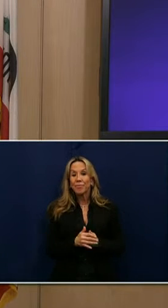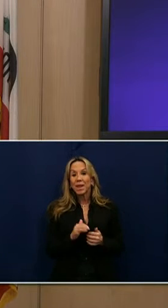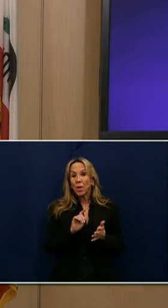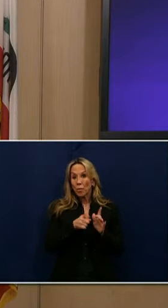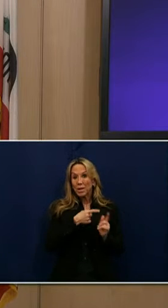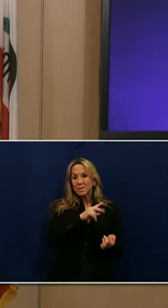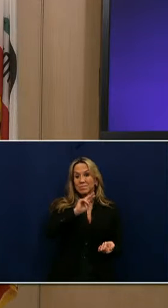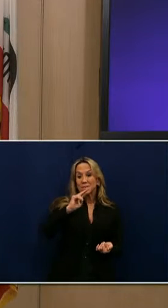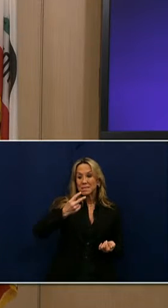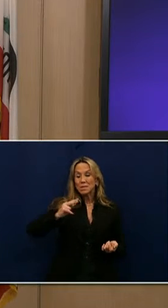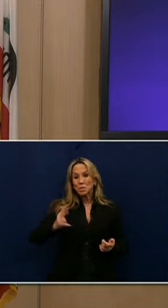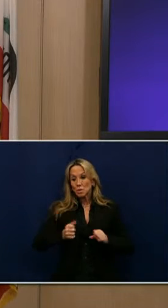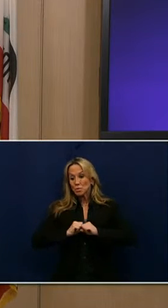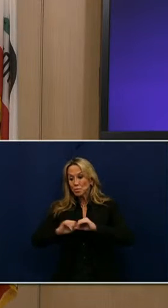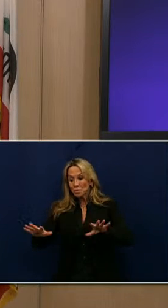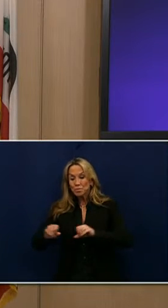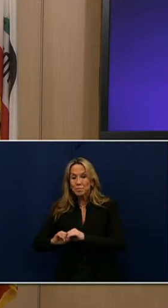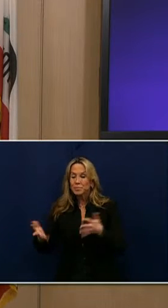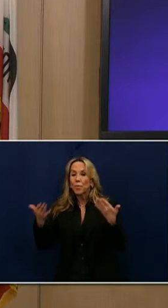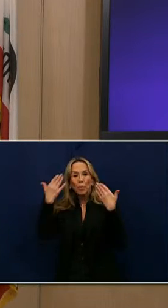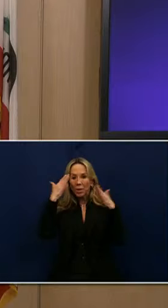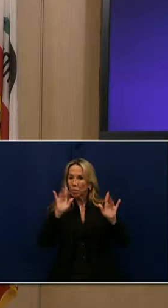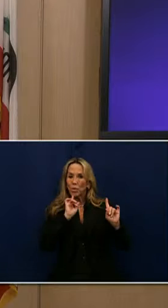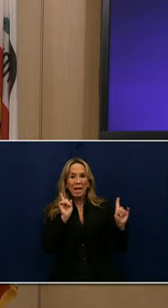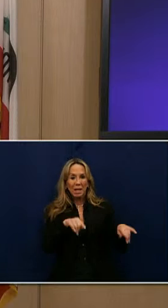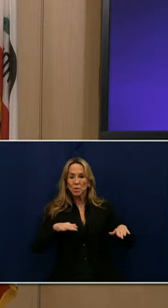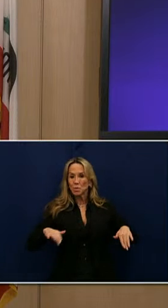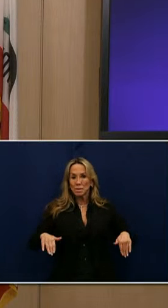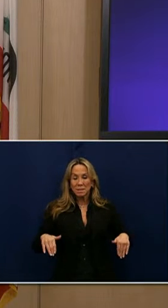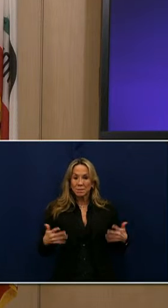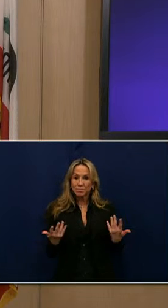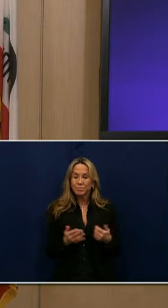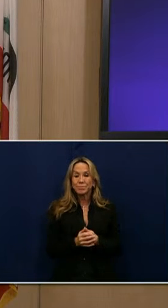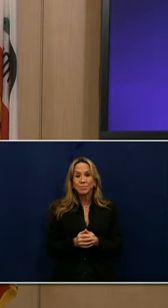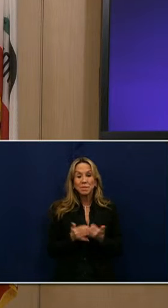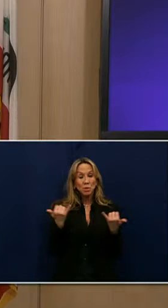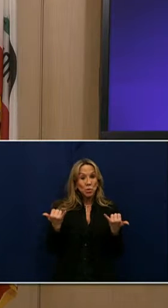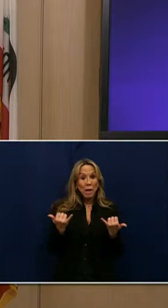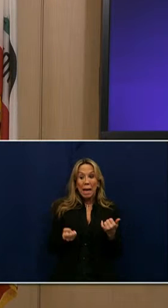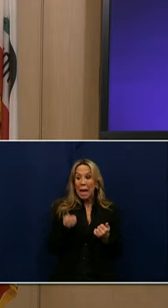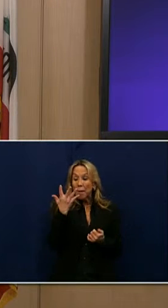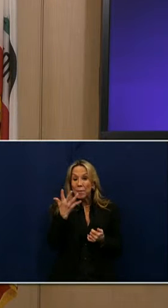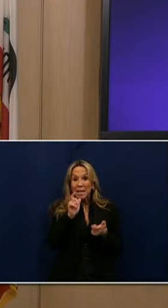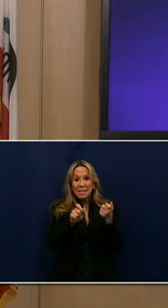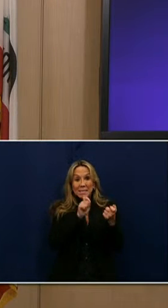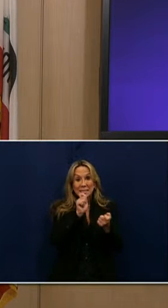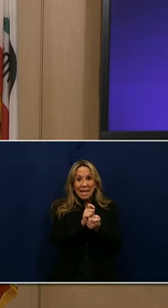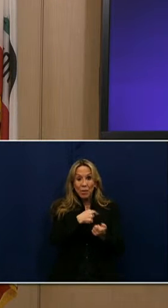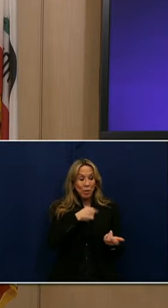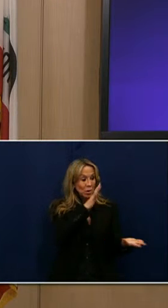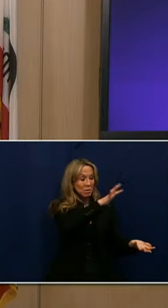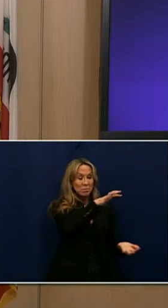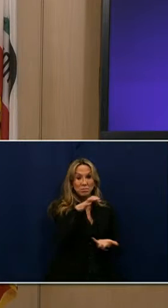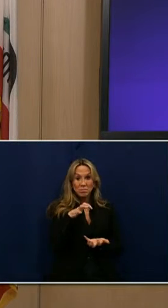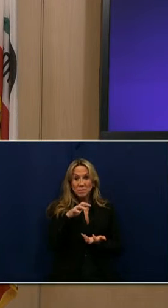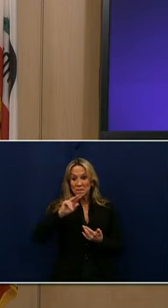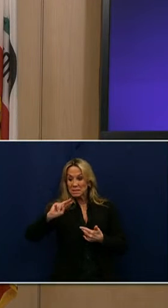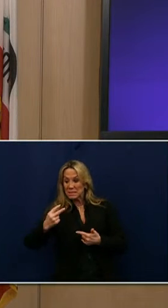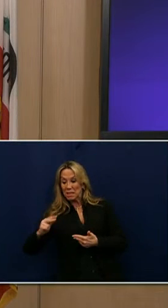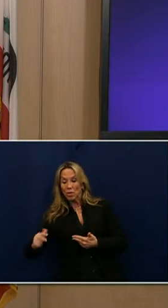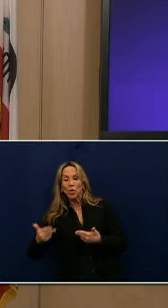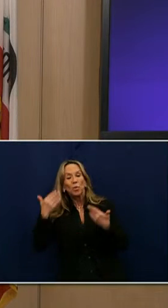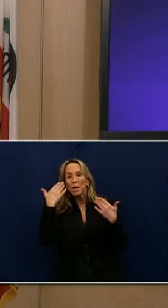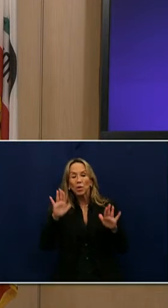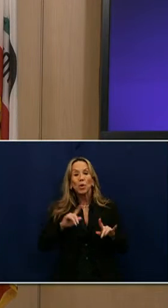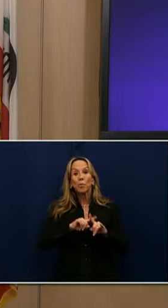distribution of Pfizer's vaccines, but we don't know the answer at this point in time of how many we'll get, but once we get that information, we will